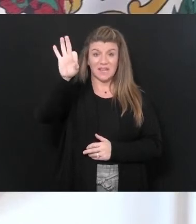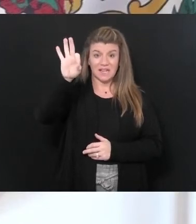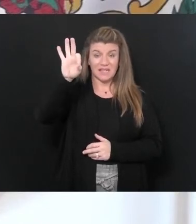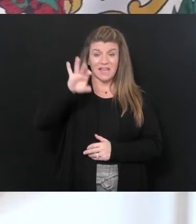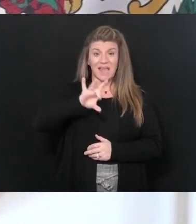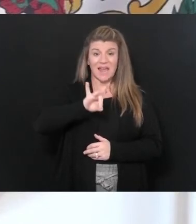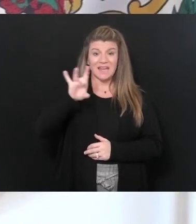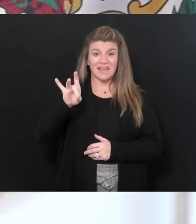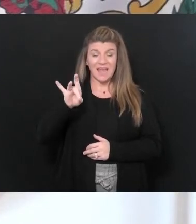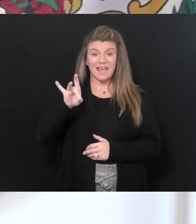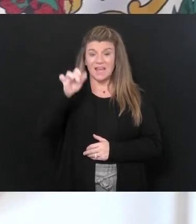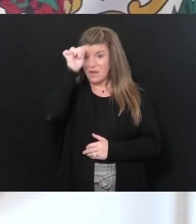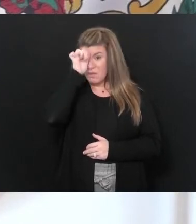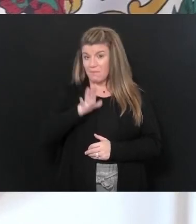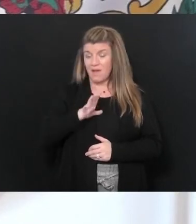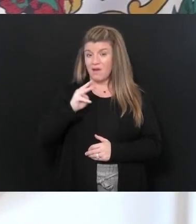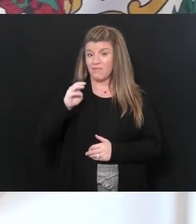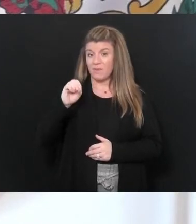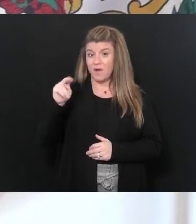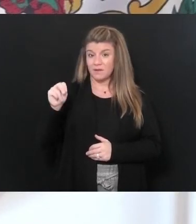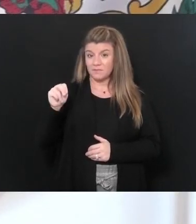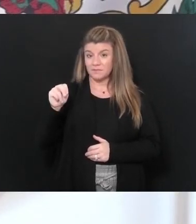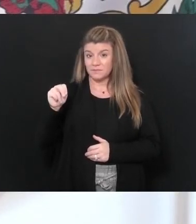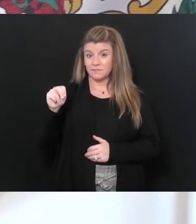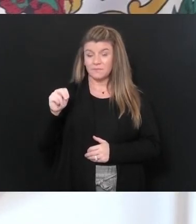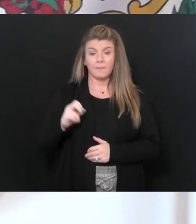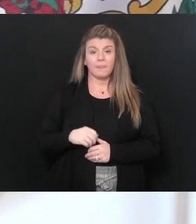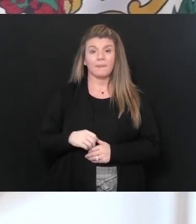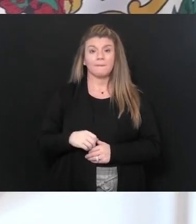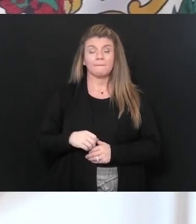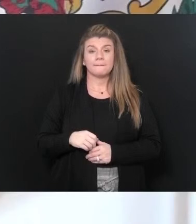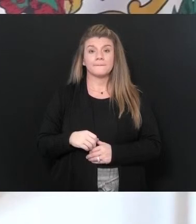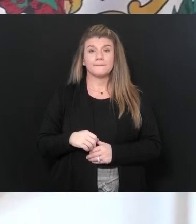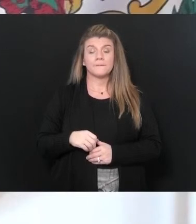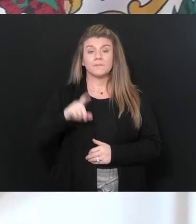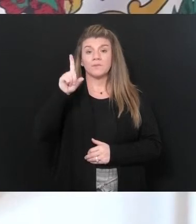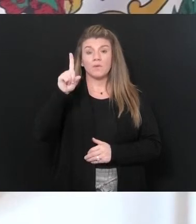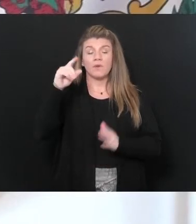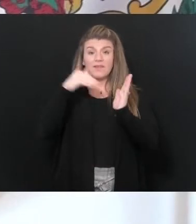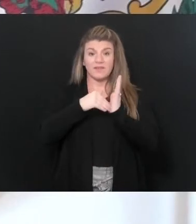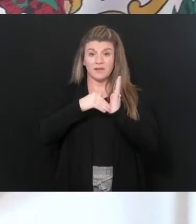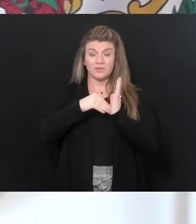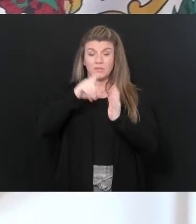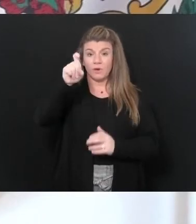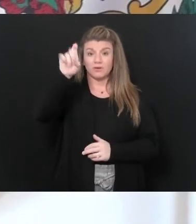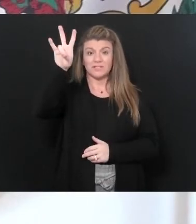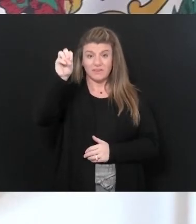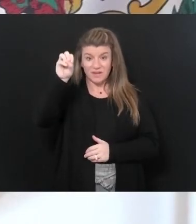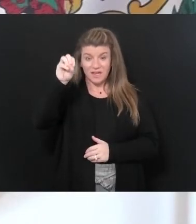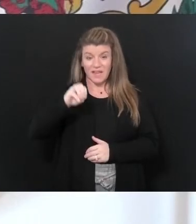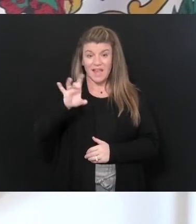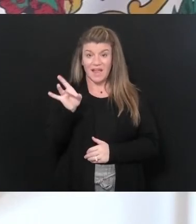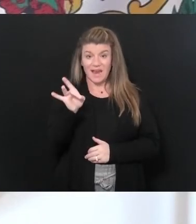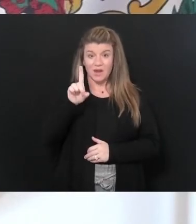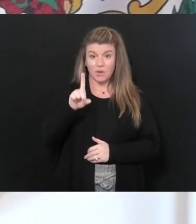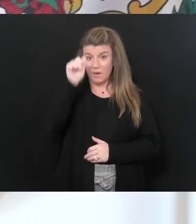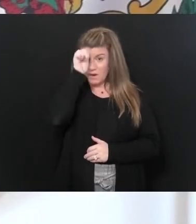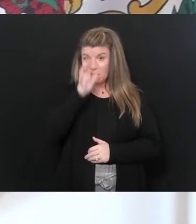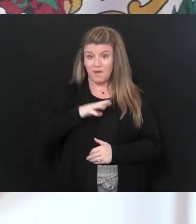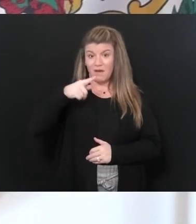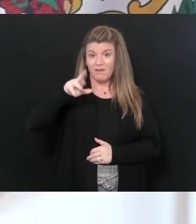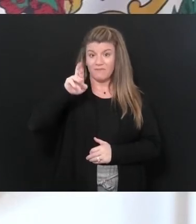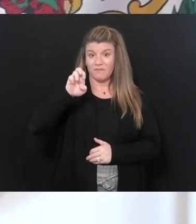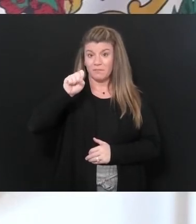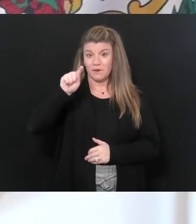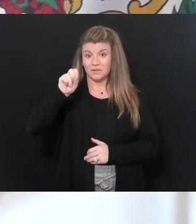an 88-year-old male from Monongalia County. Our 1,170th death, an 81-year-old male from